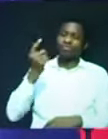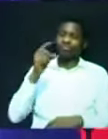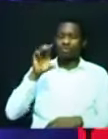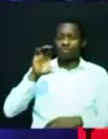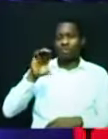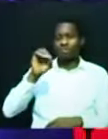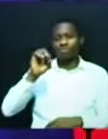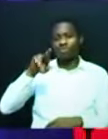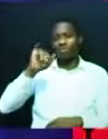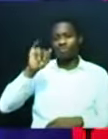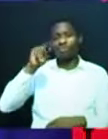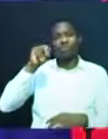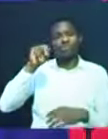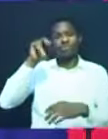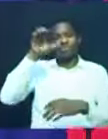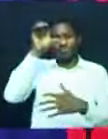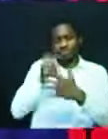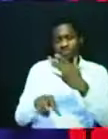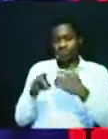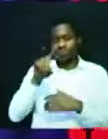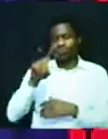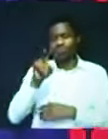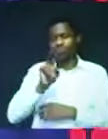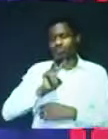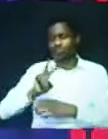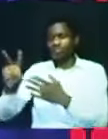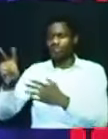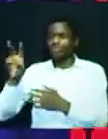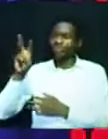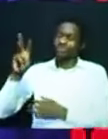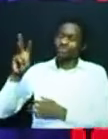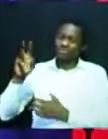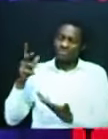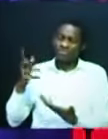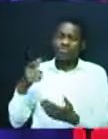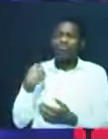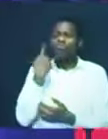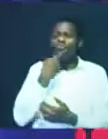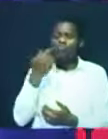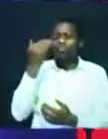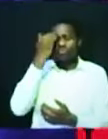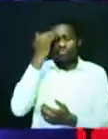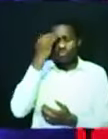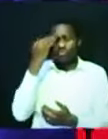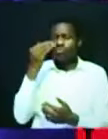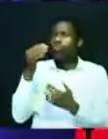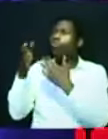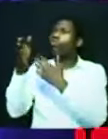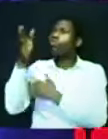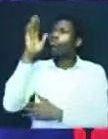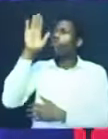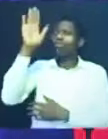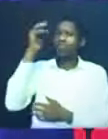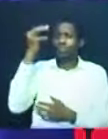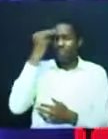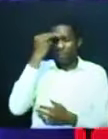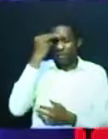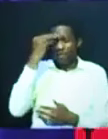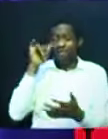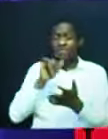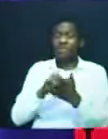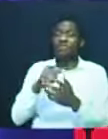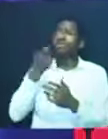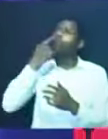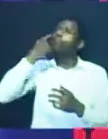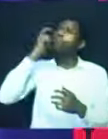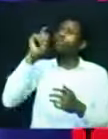1 Corinthians 2:16. For who has known the mind of the Lord as to instruct him? But